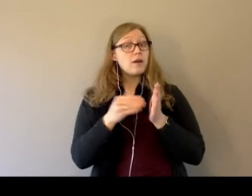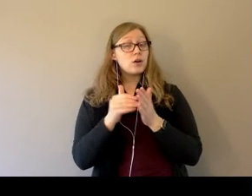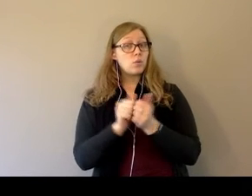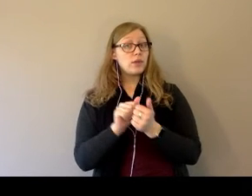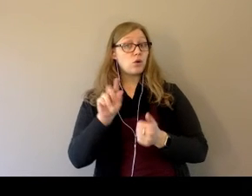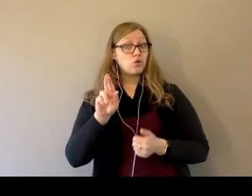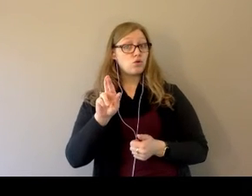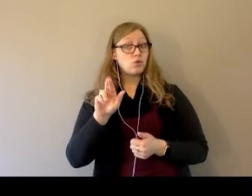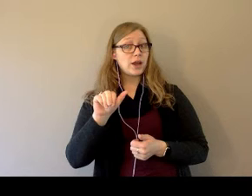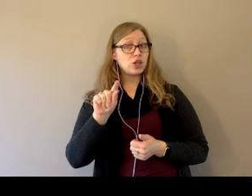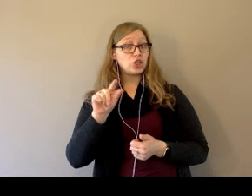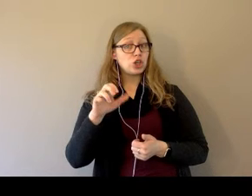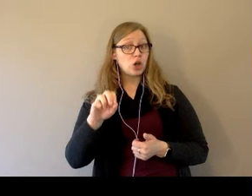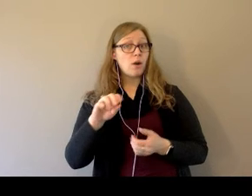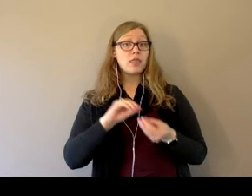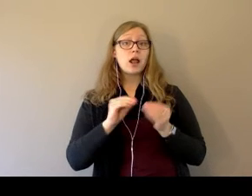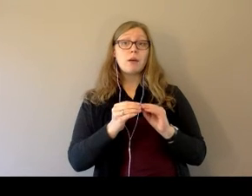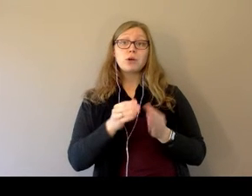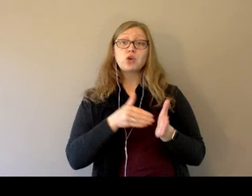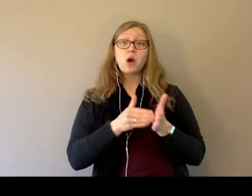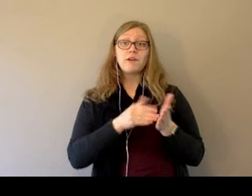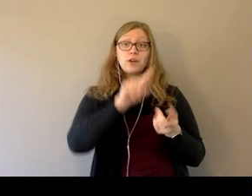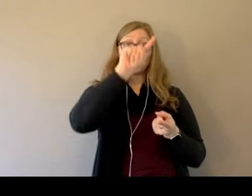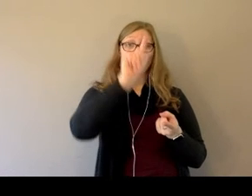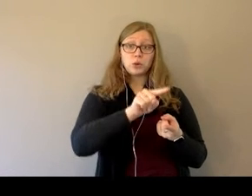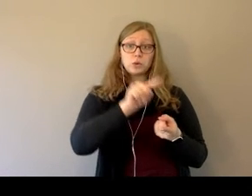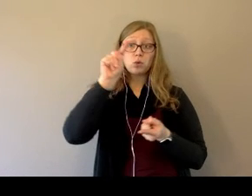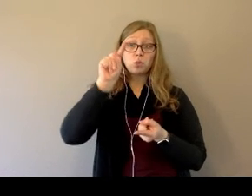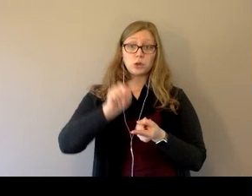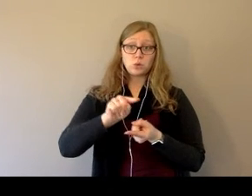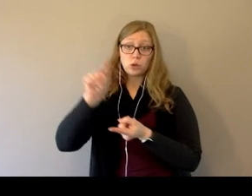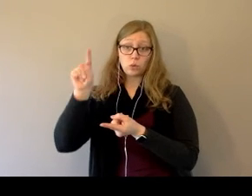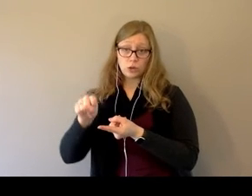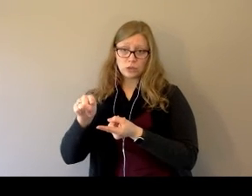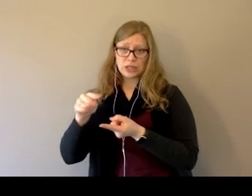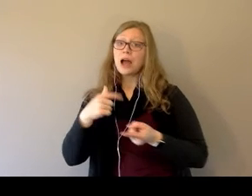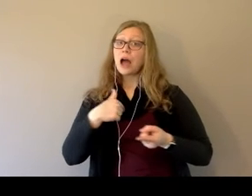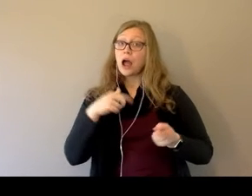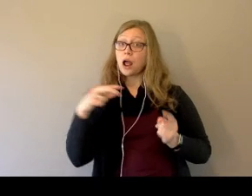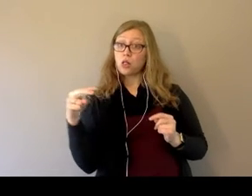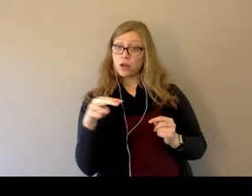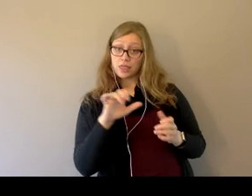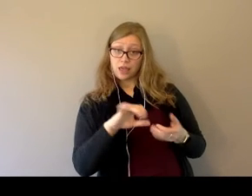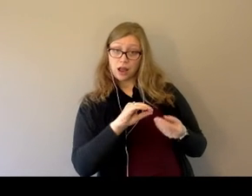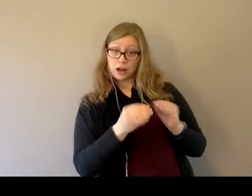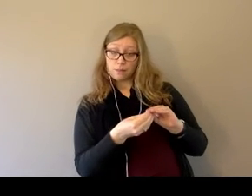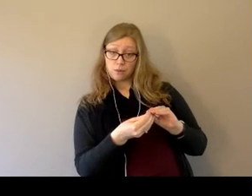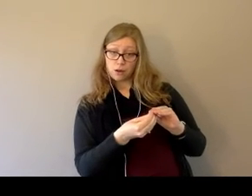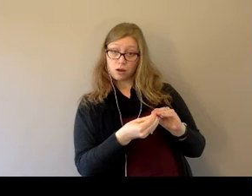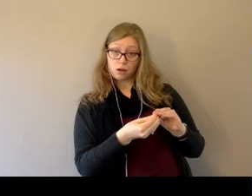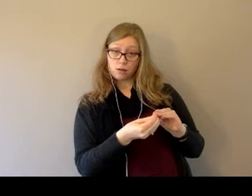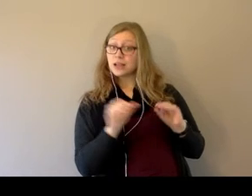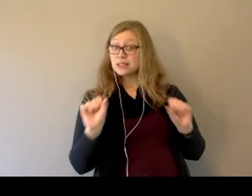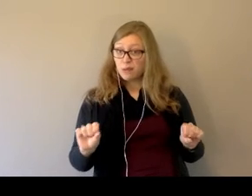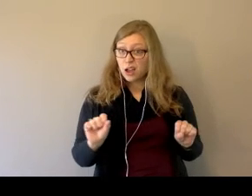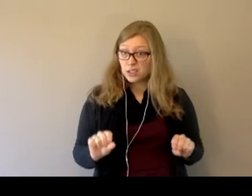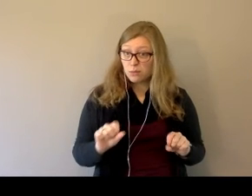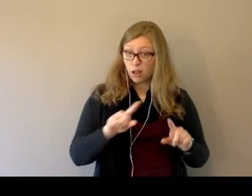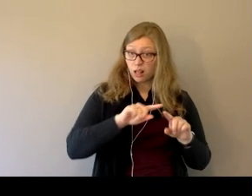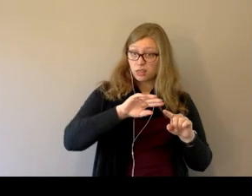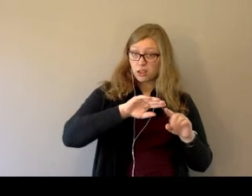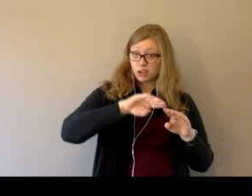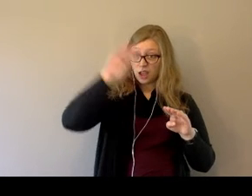this, if I look at this particular ratio, it is possible that the lengths of the sides of this triangle are